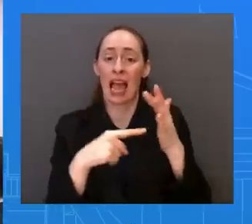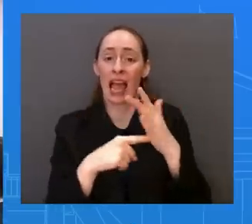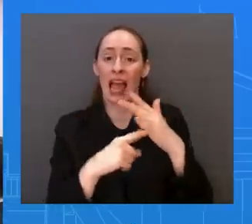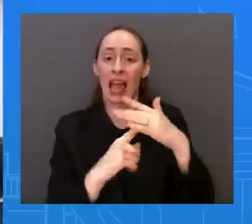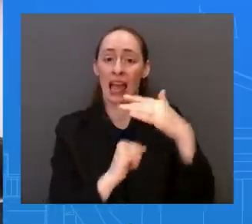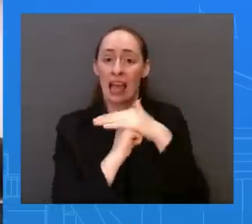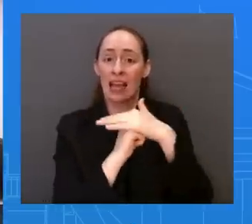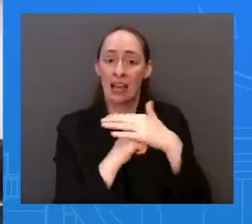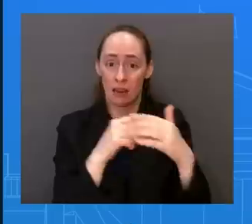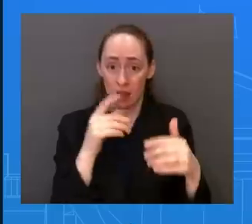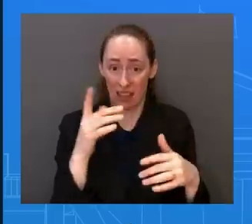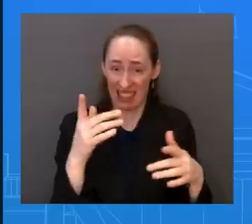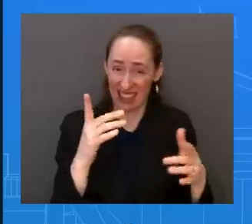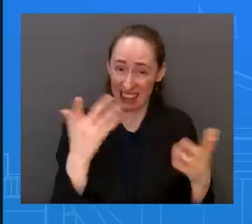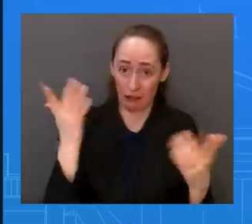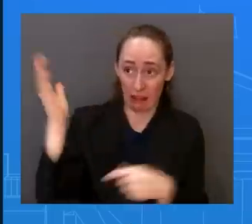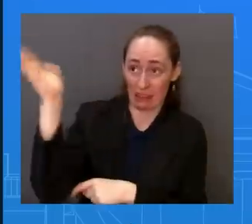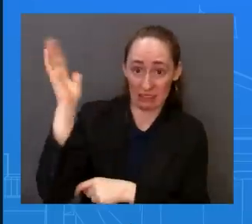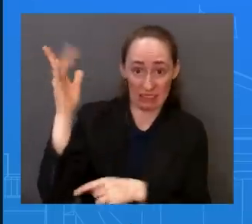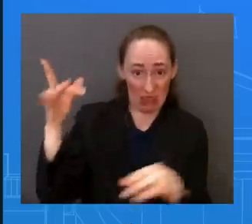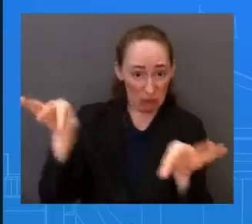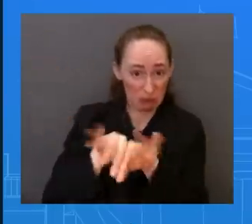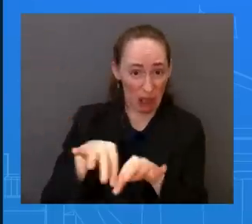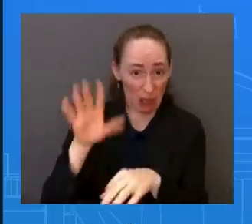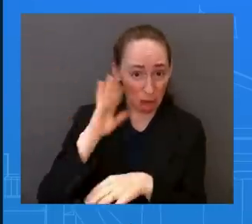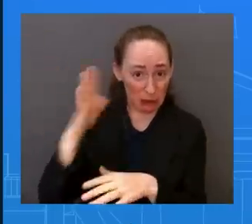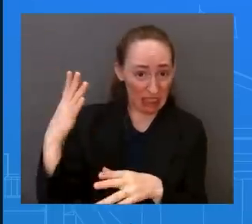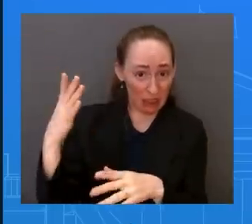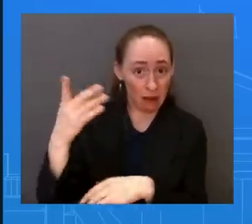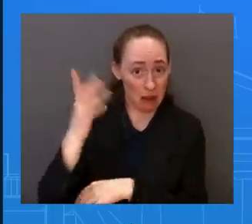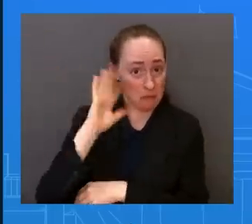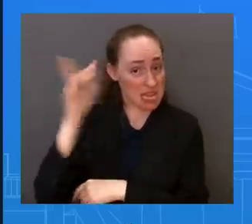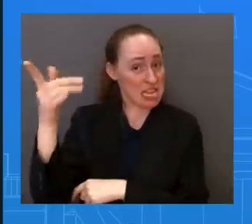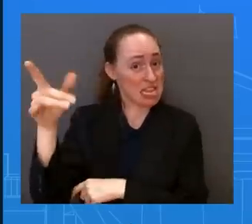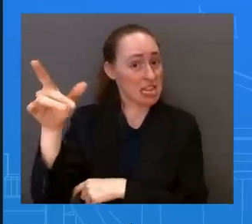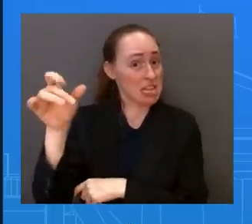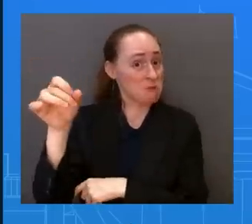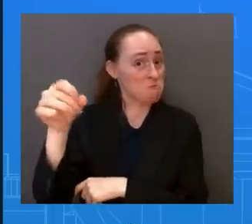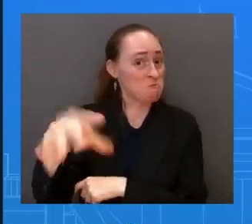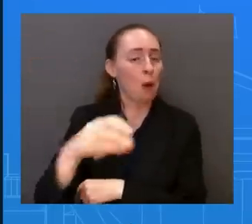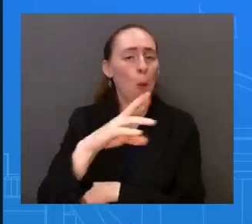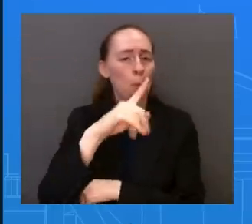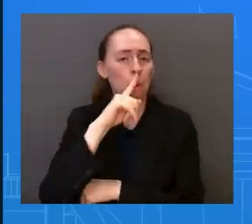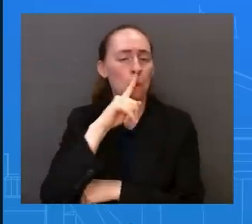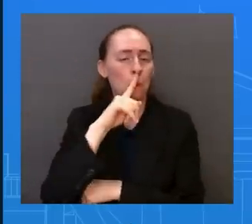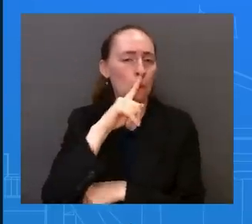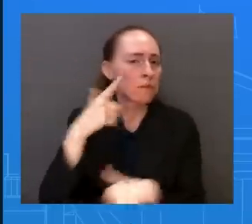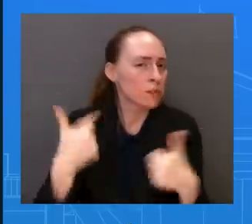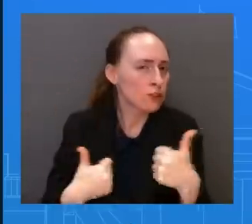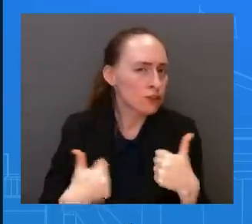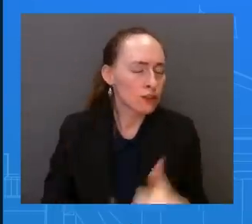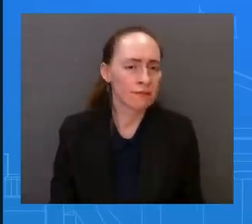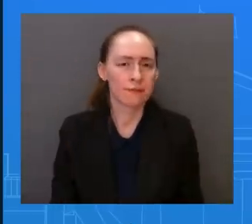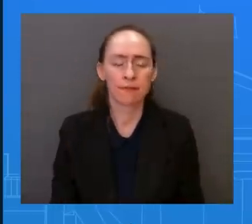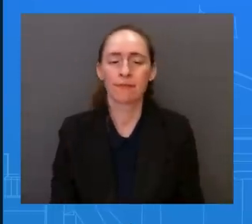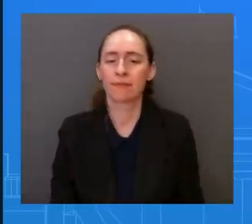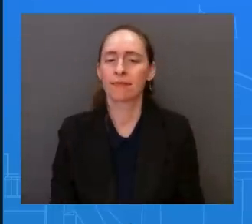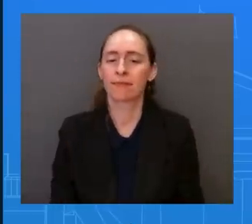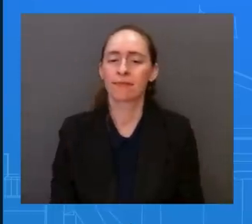Sure. Well, I think that what you'll hear from the president and what is his perspective is